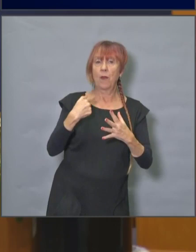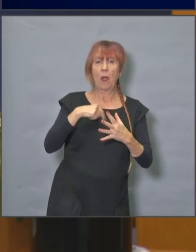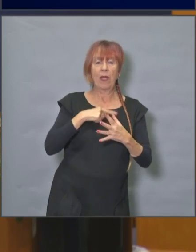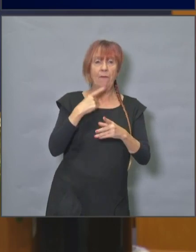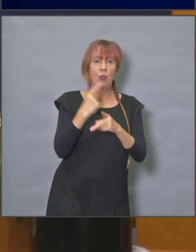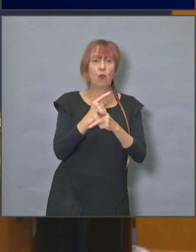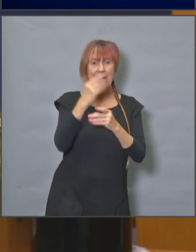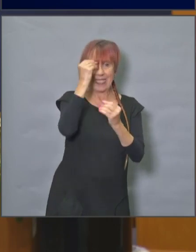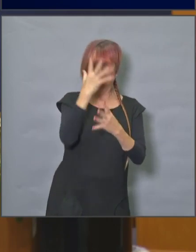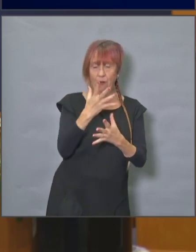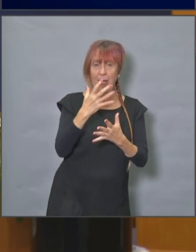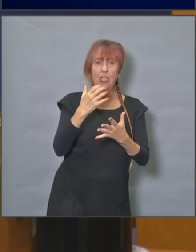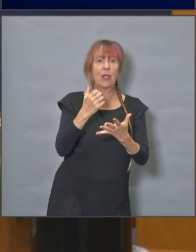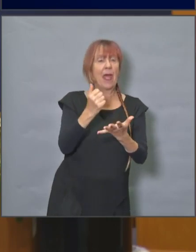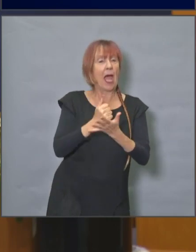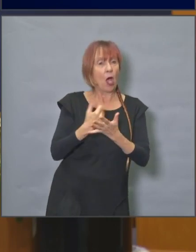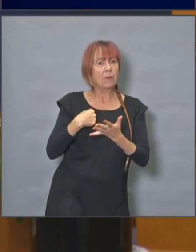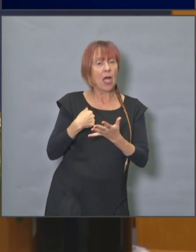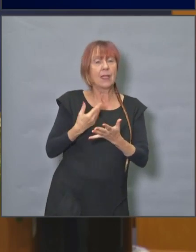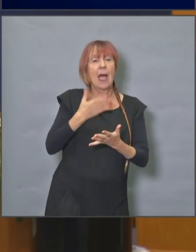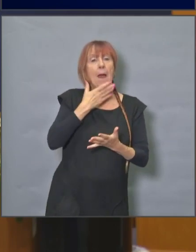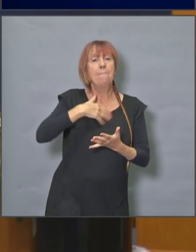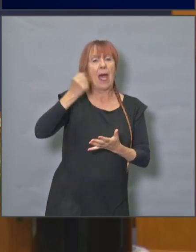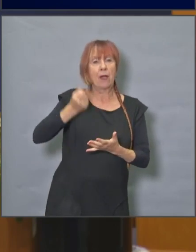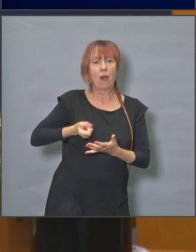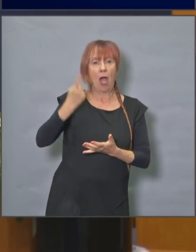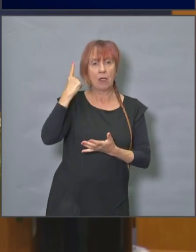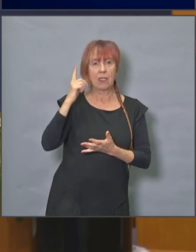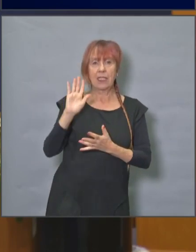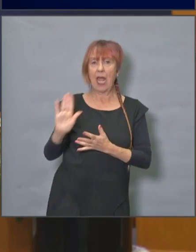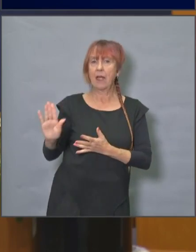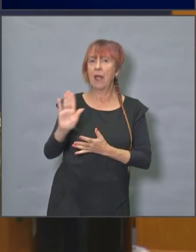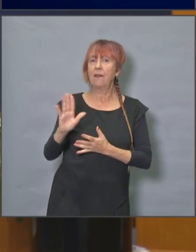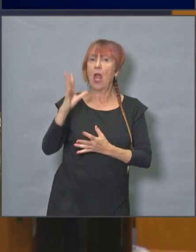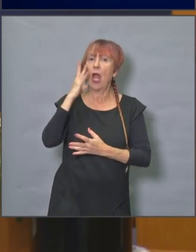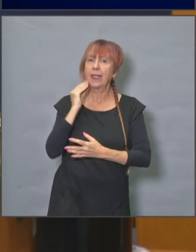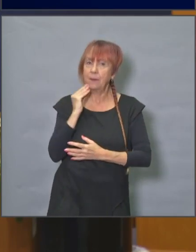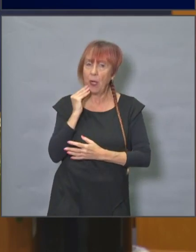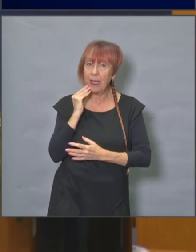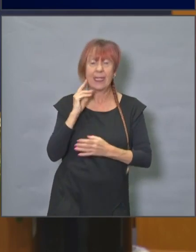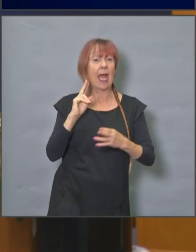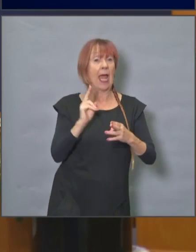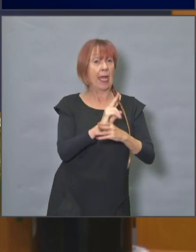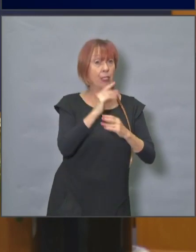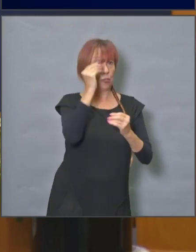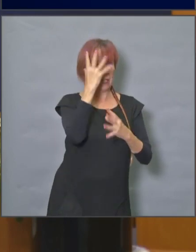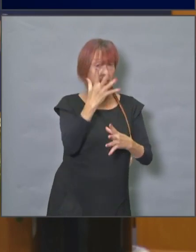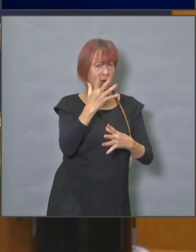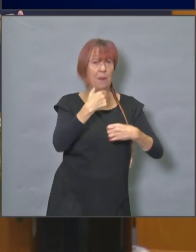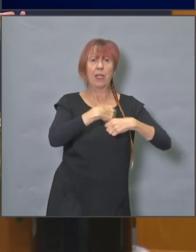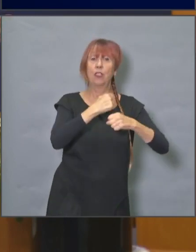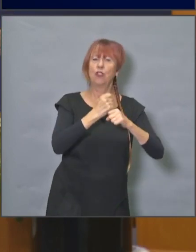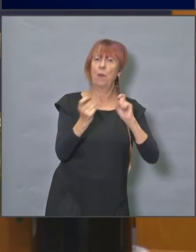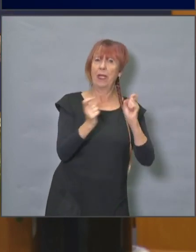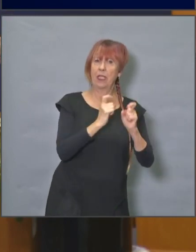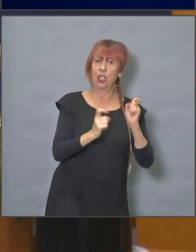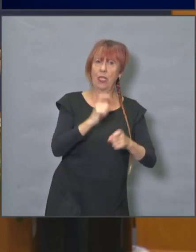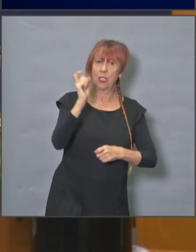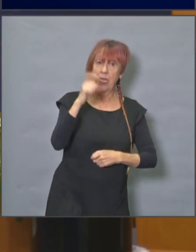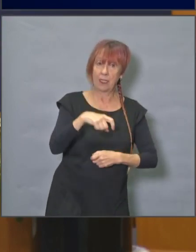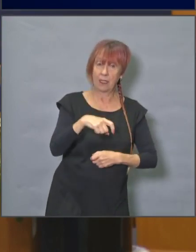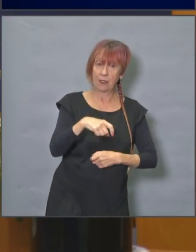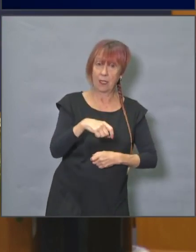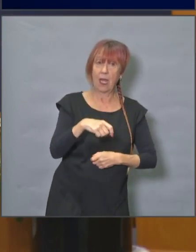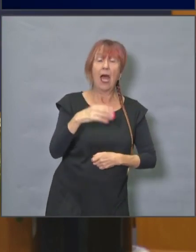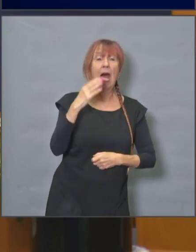information that helps us better understand everyone's experiences and then use that information to make the changes we need. I know that Dr. Galley also